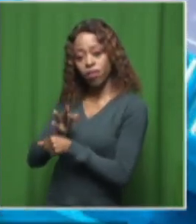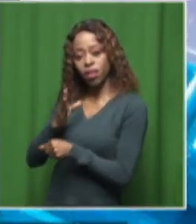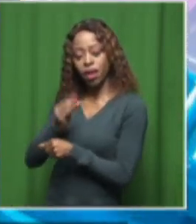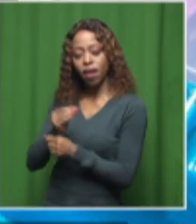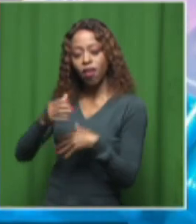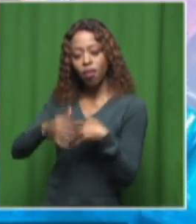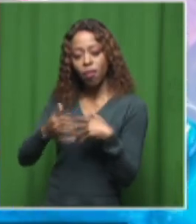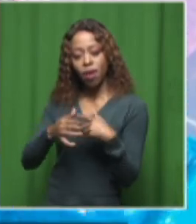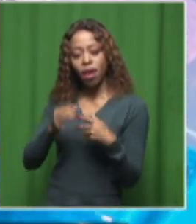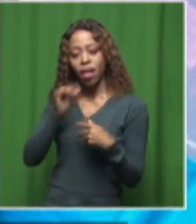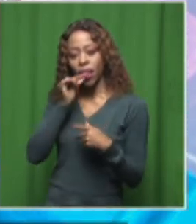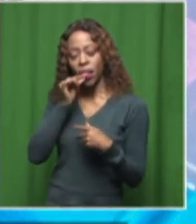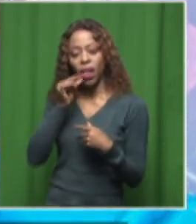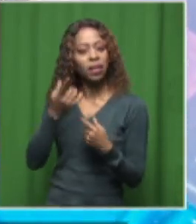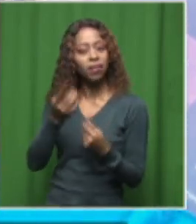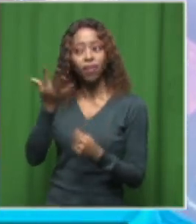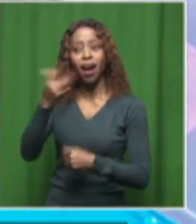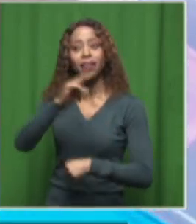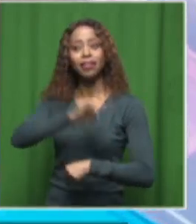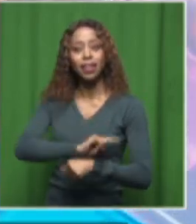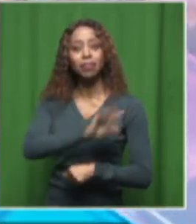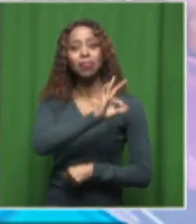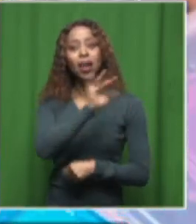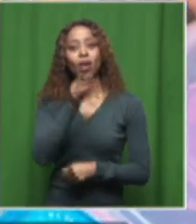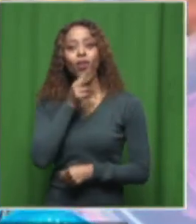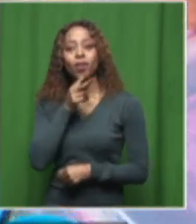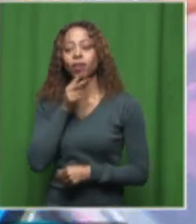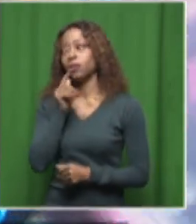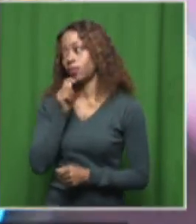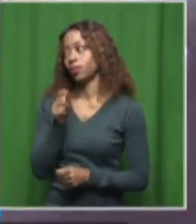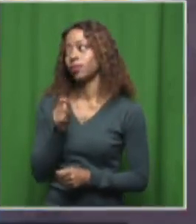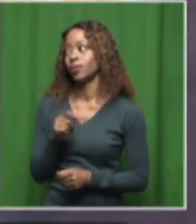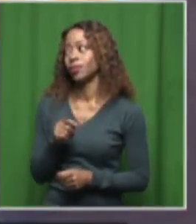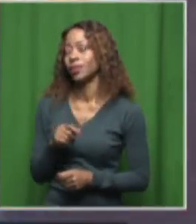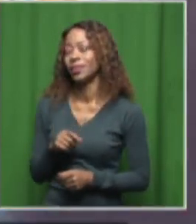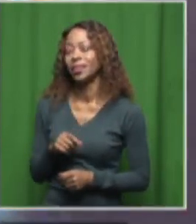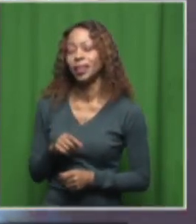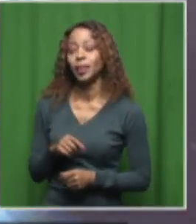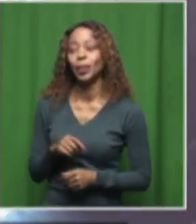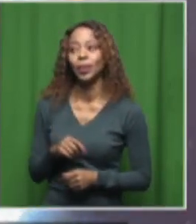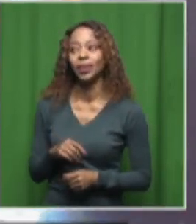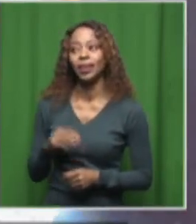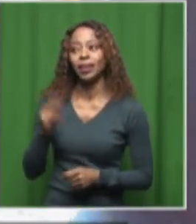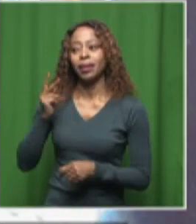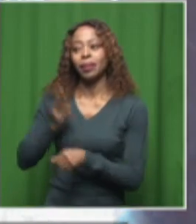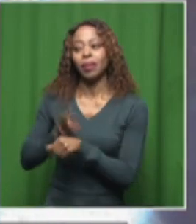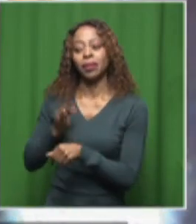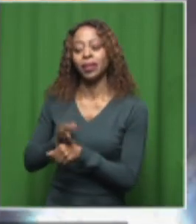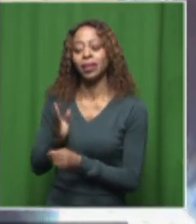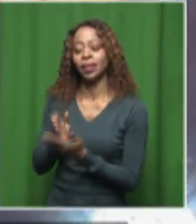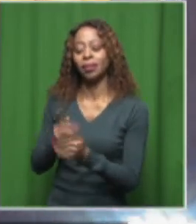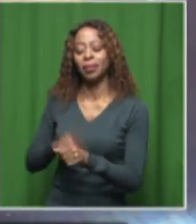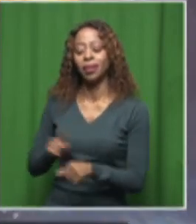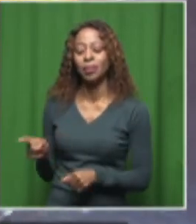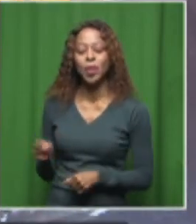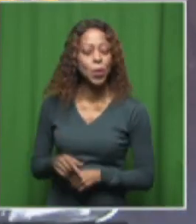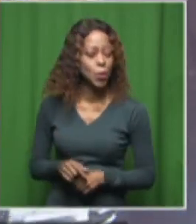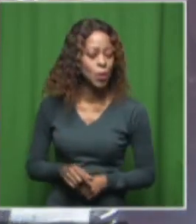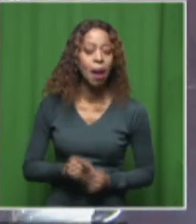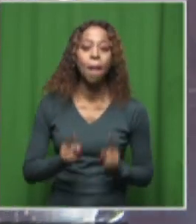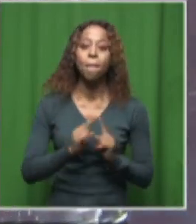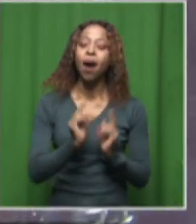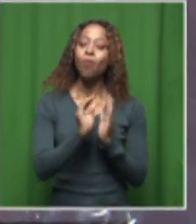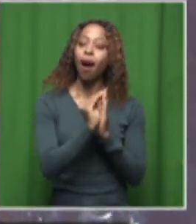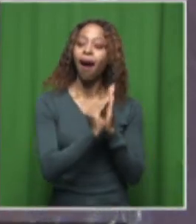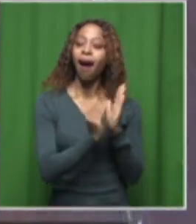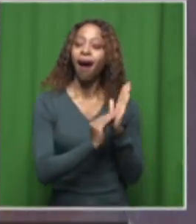polony 5 days a week. Oh my gosh, that is very true. And I always say that with my menu, I